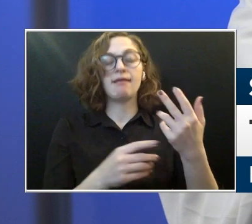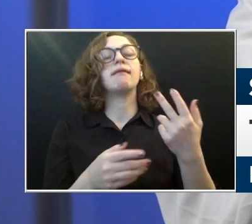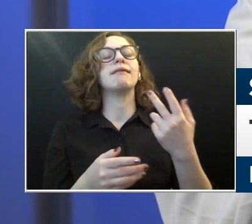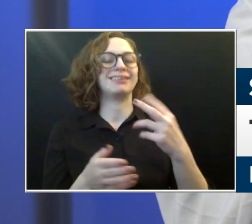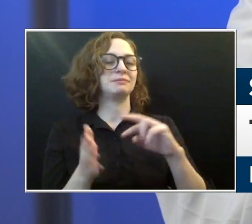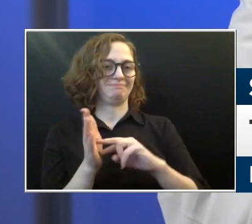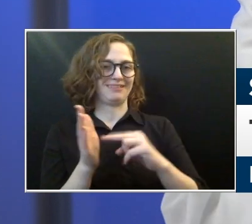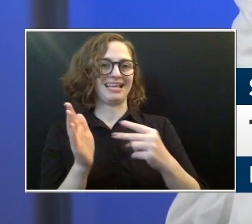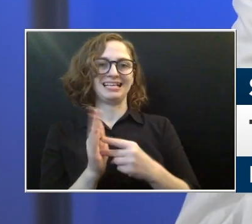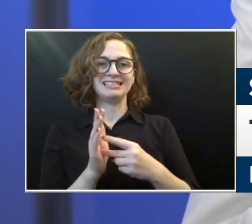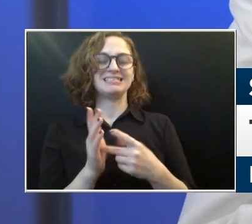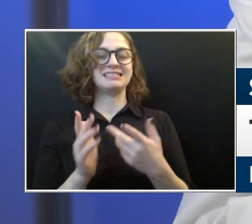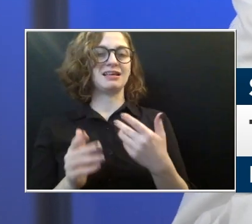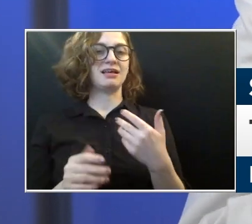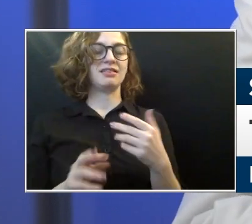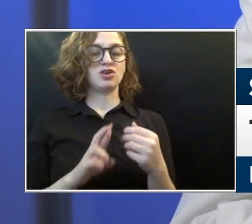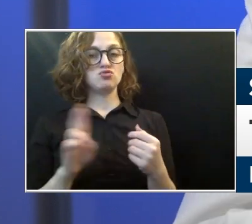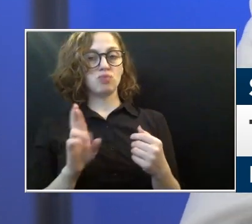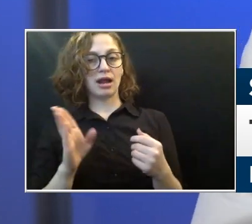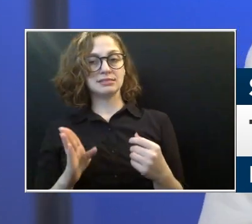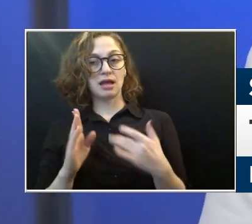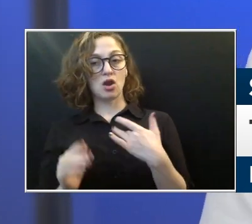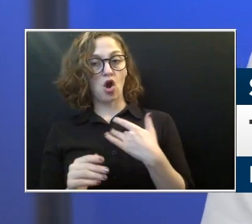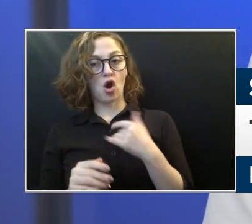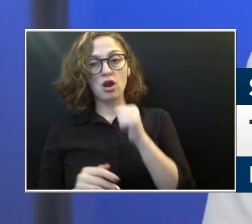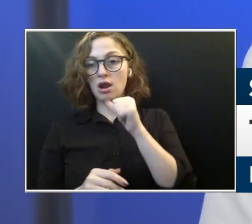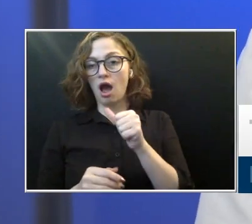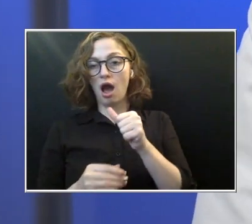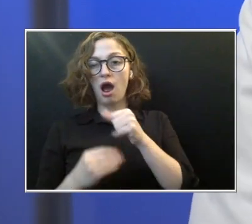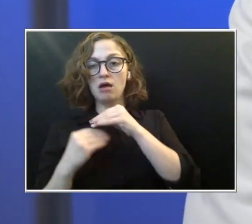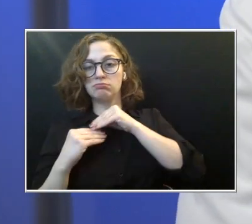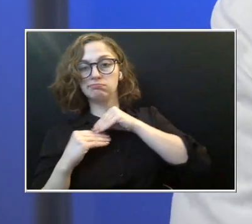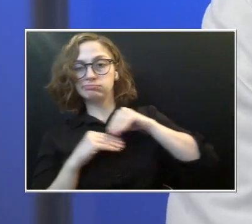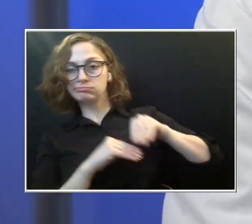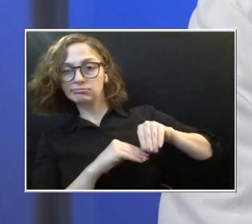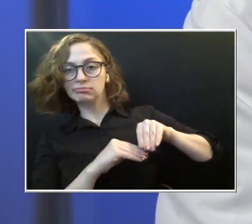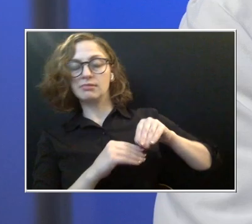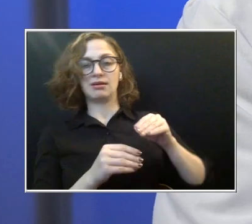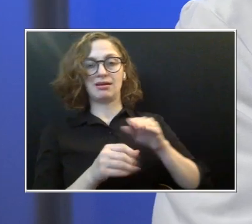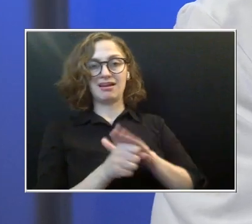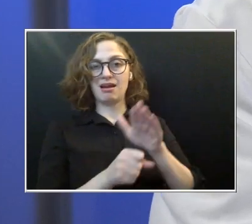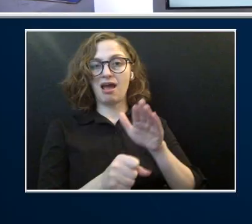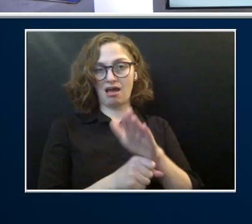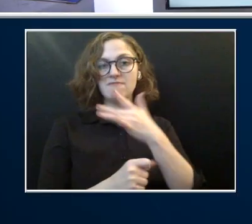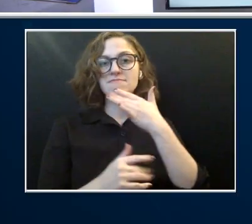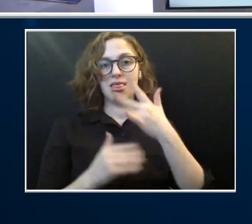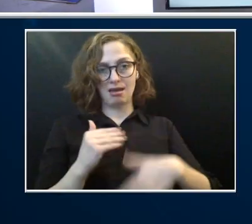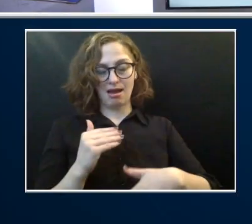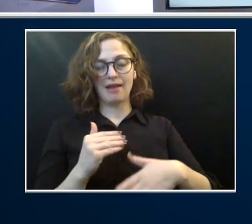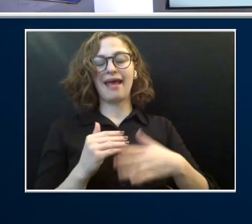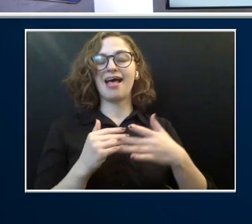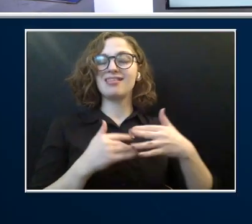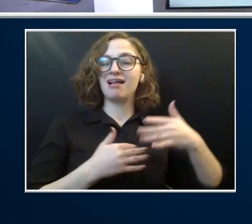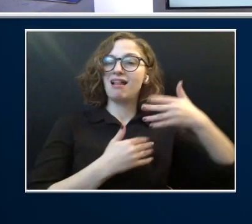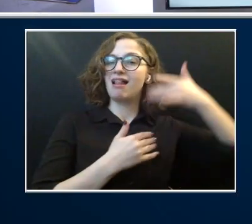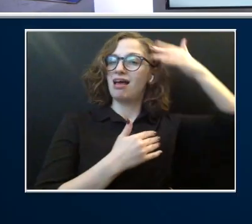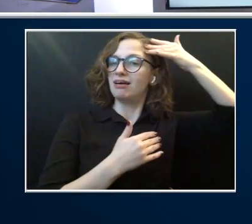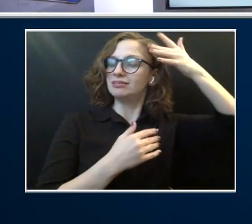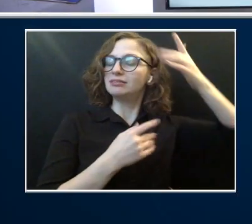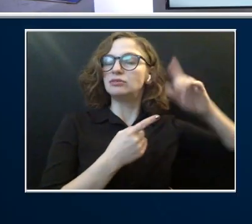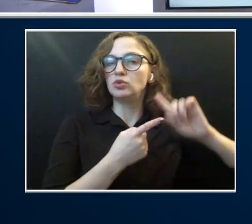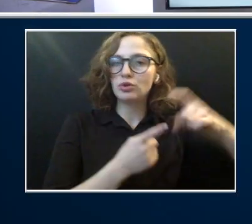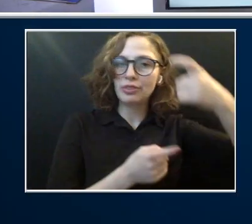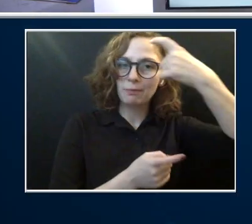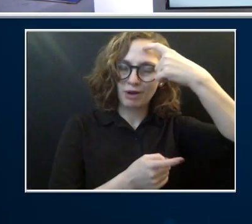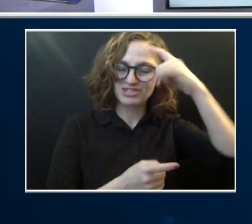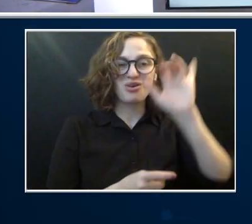brain. And so that's one of the most scary red flags we have in PH. Yeah, and it's usually one that doesn't go well if you don't get